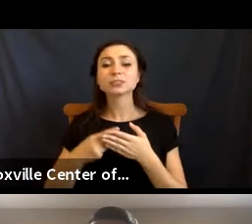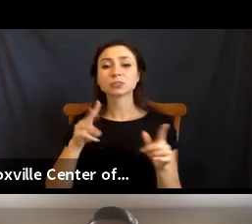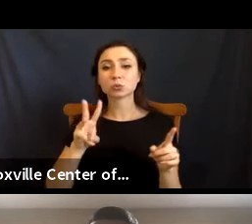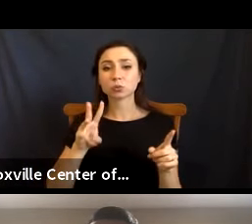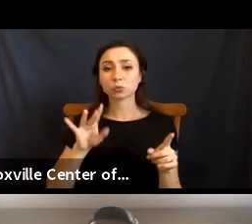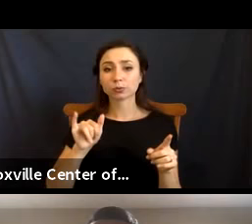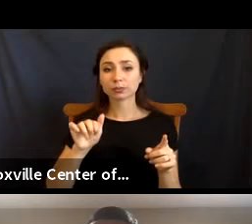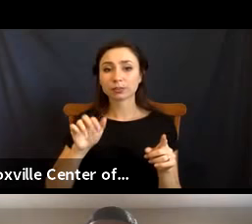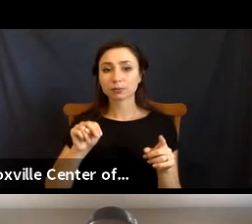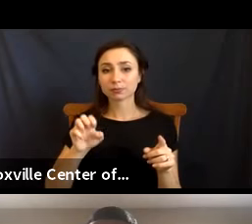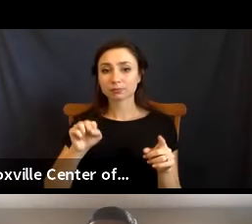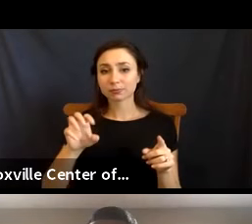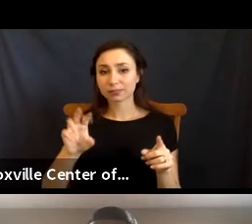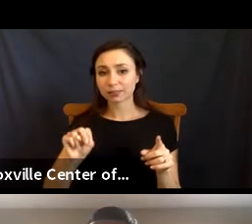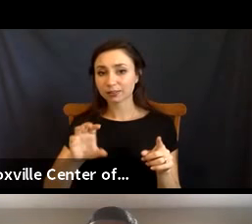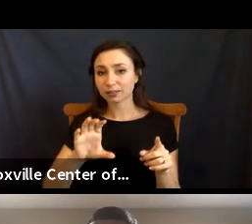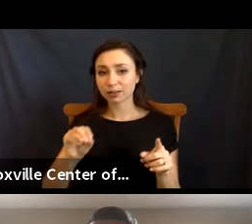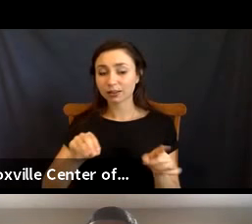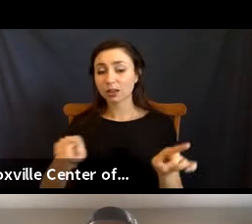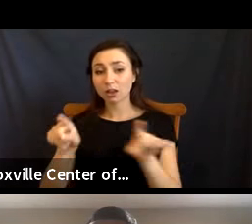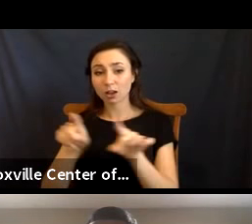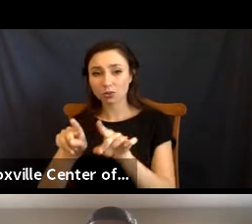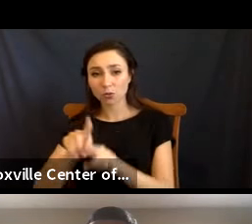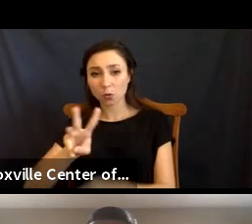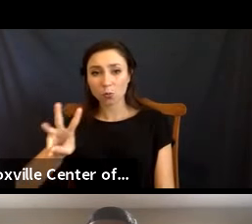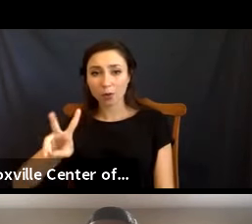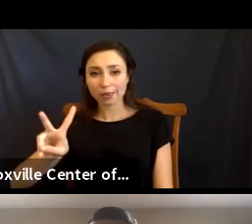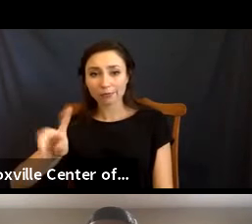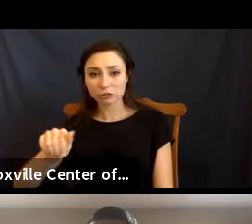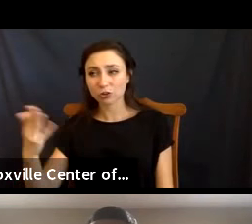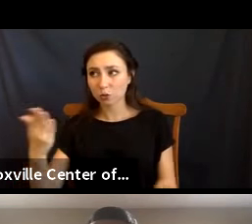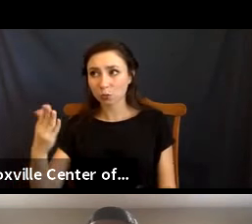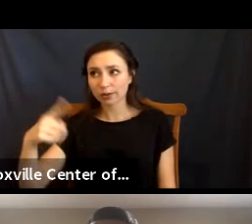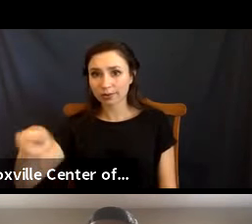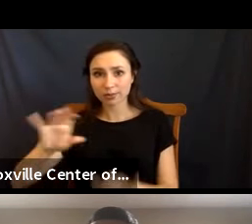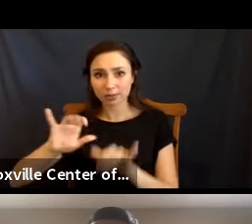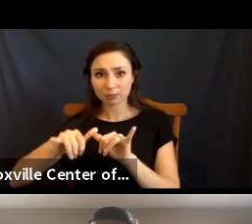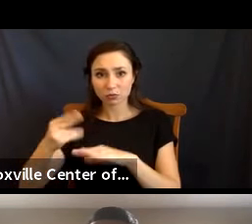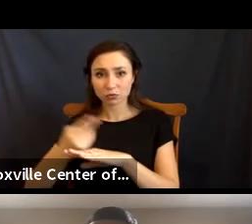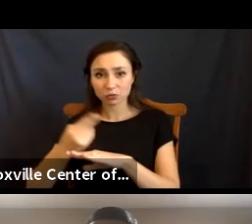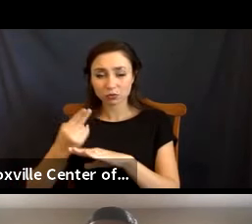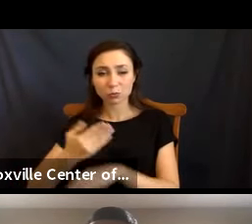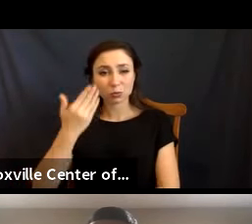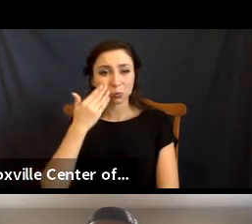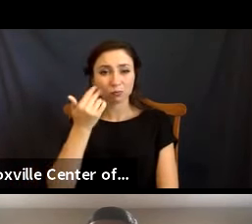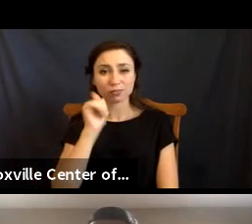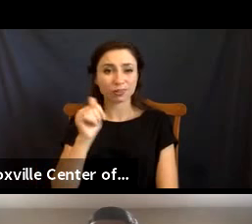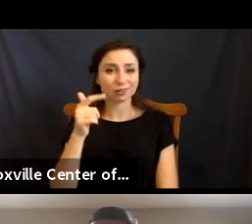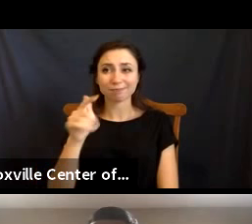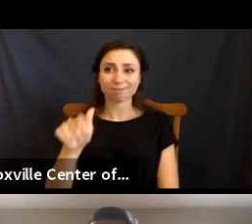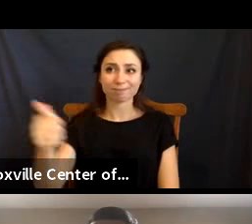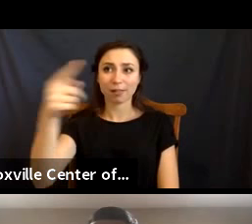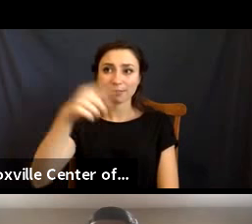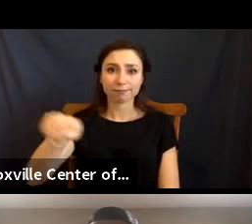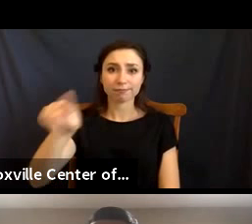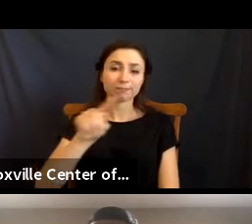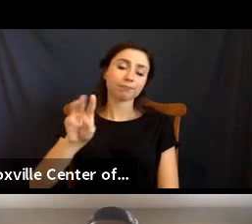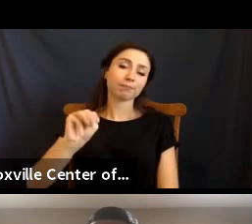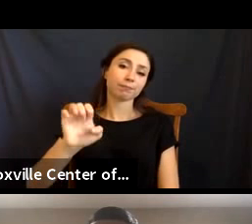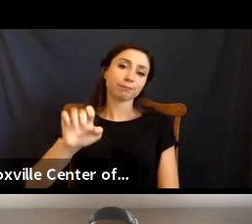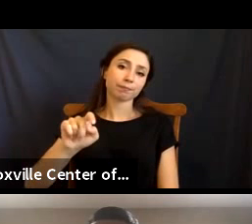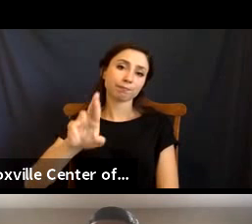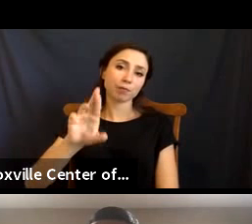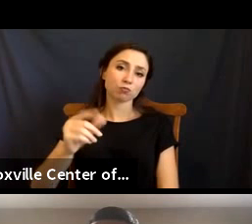as with some of the metrics used in West Virginia. Do we know if any of our other metropolitan counties in